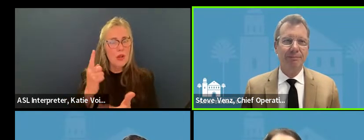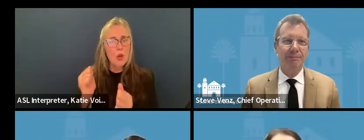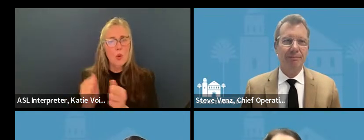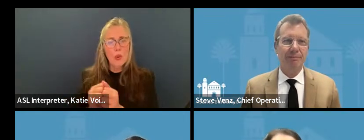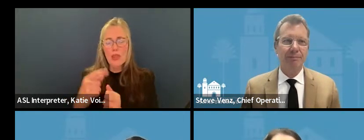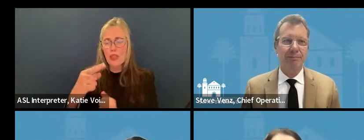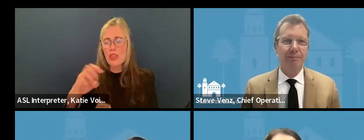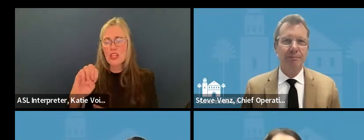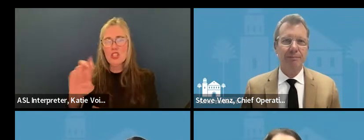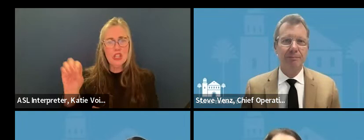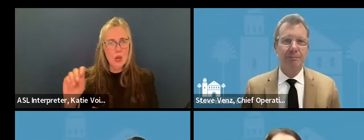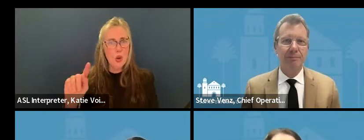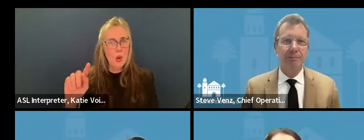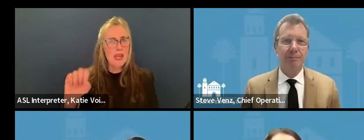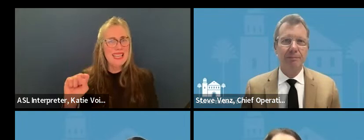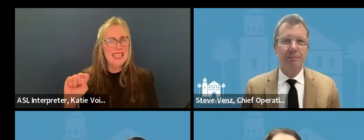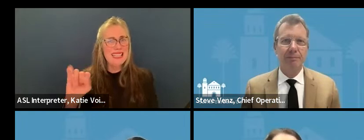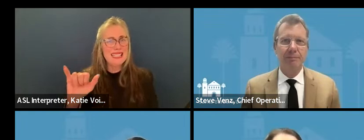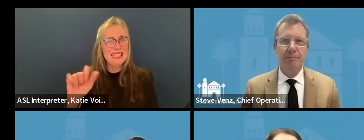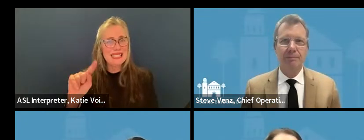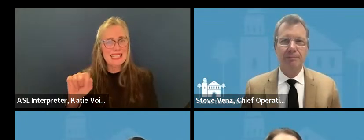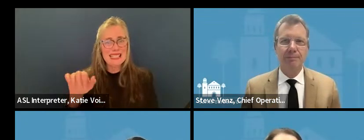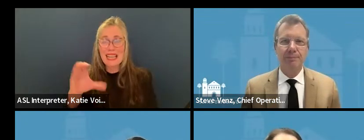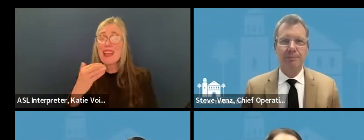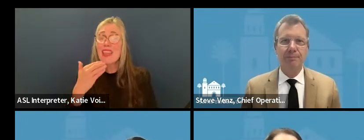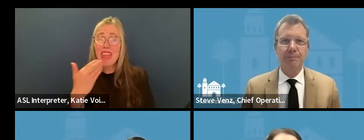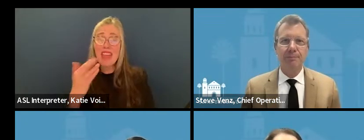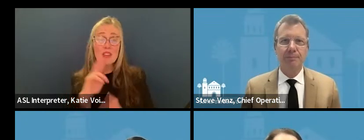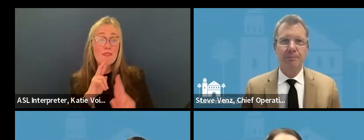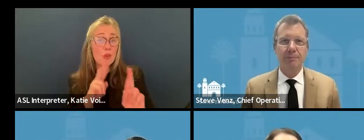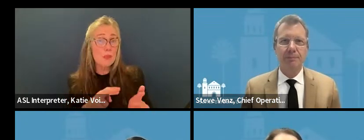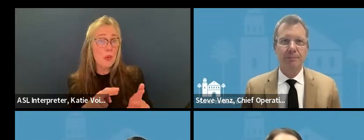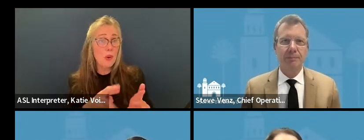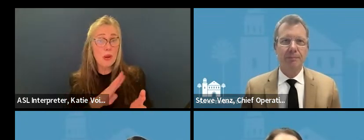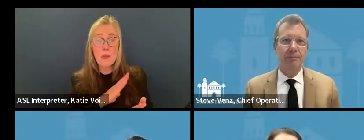Thank you, Mr. Vince, for that report. Board members, any comments, questions?